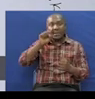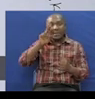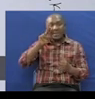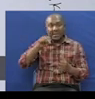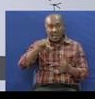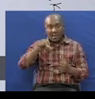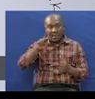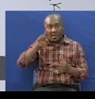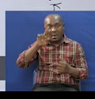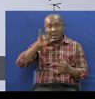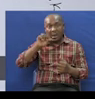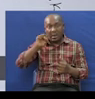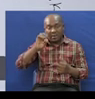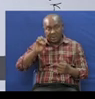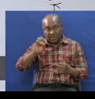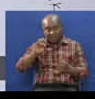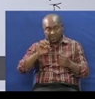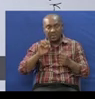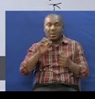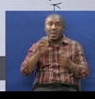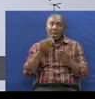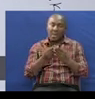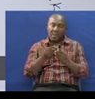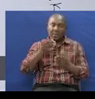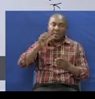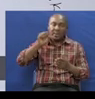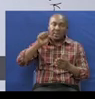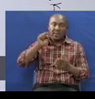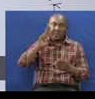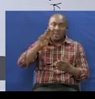sunset. The evidence one, sunrise and sunset.